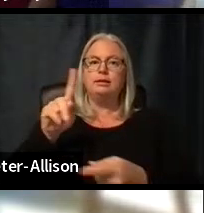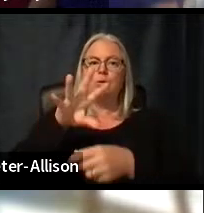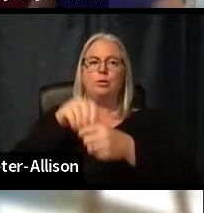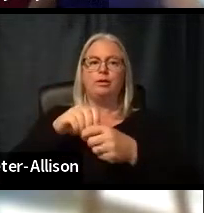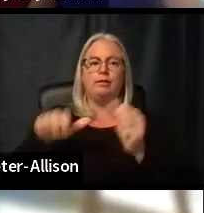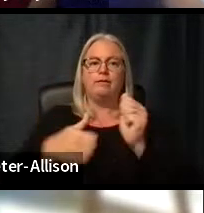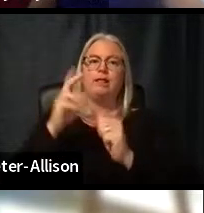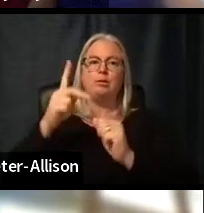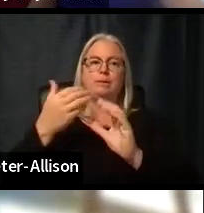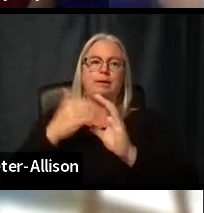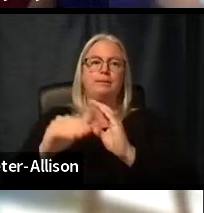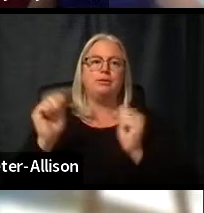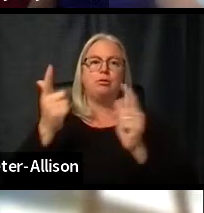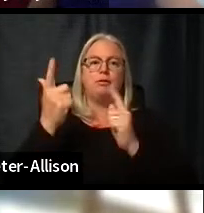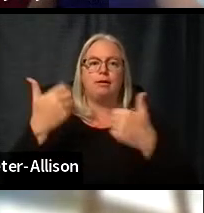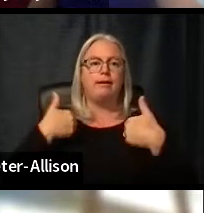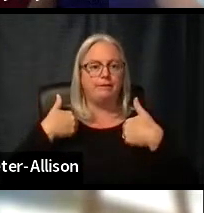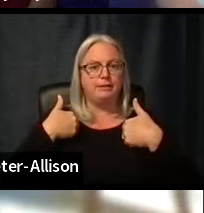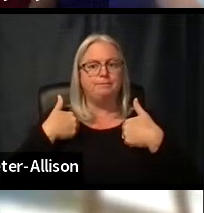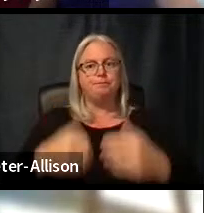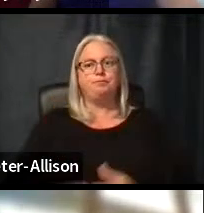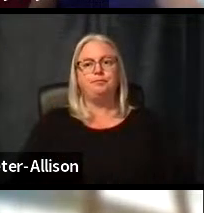follow-up email so everybody can have it.